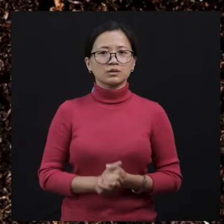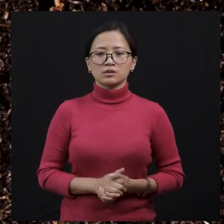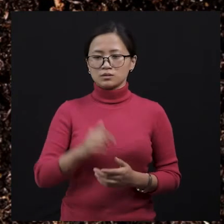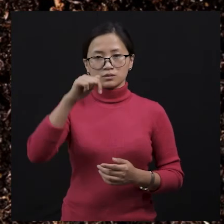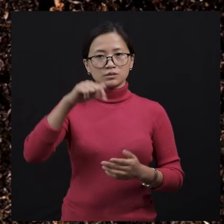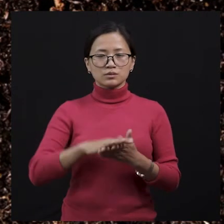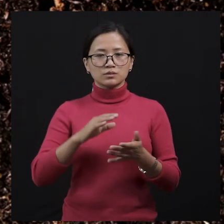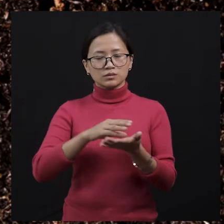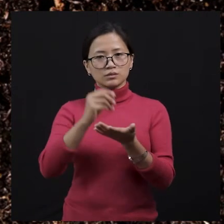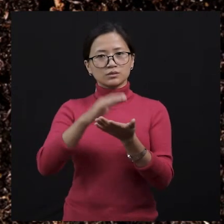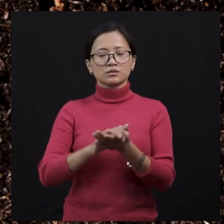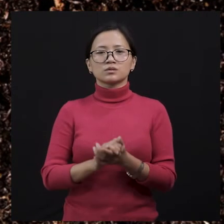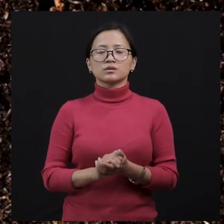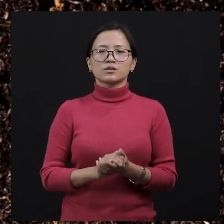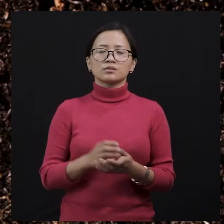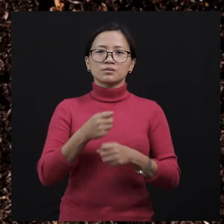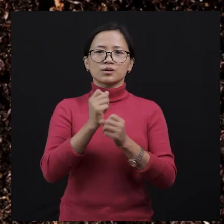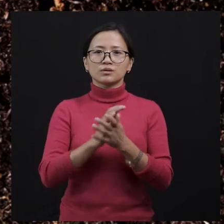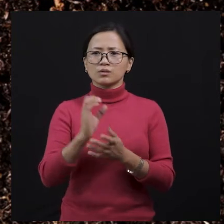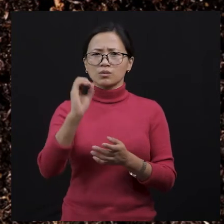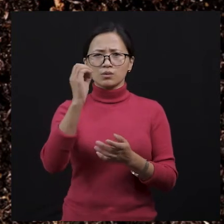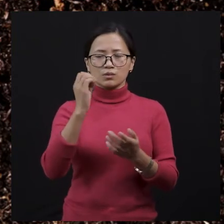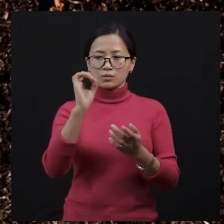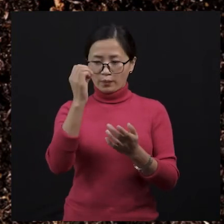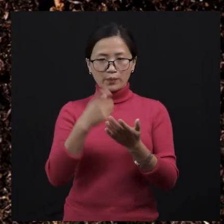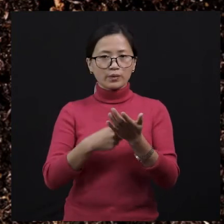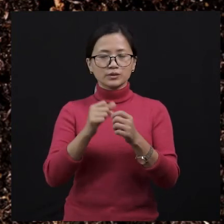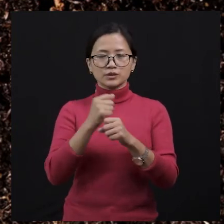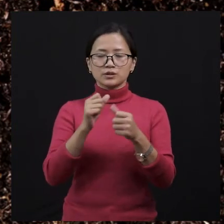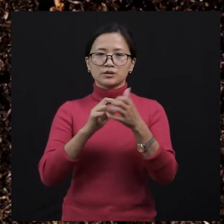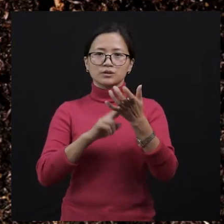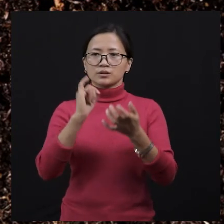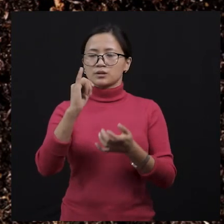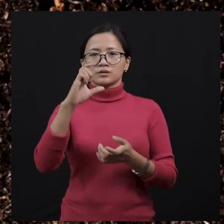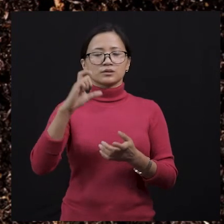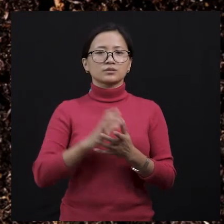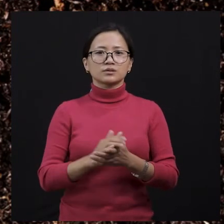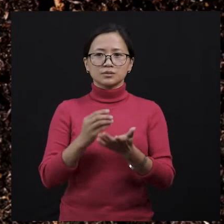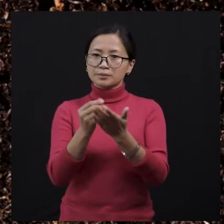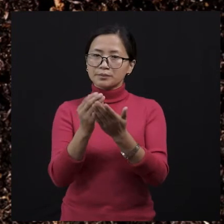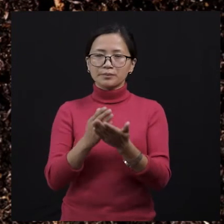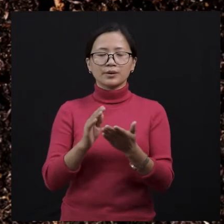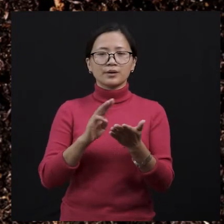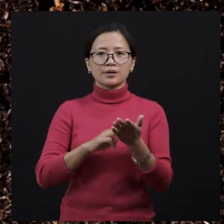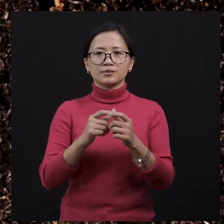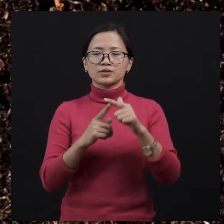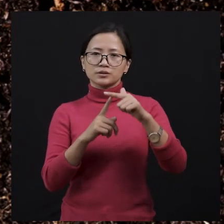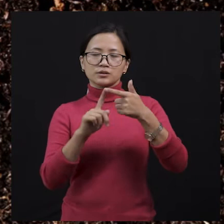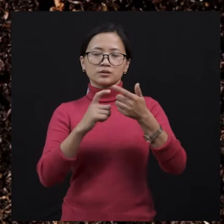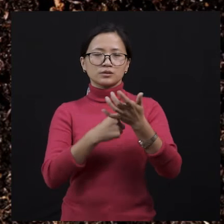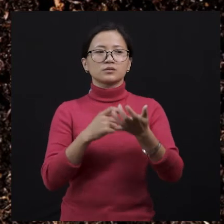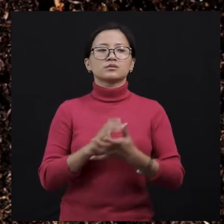This soil is composed of organic matter. If we see here, we'll see